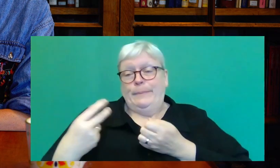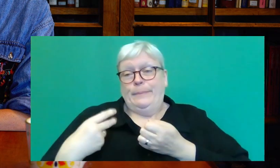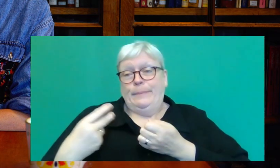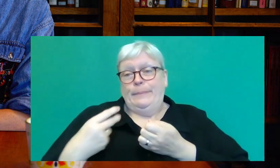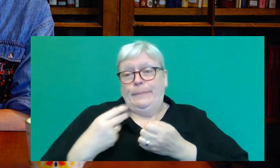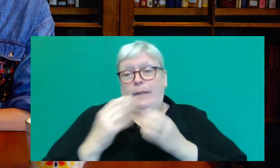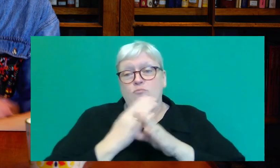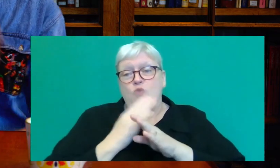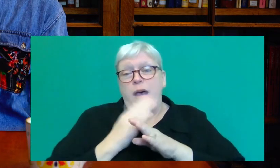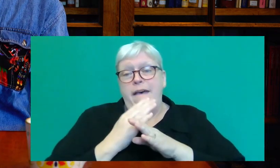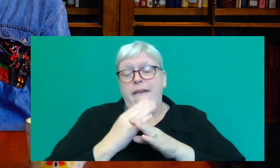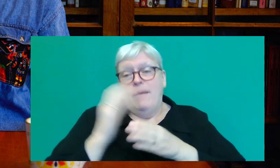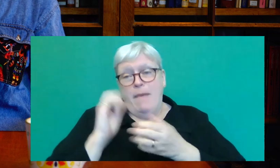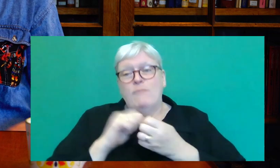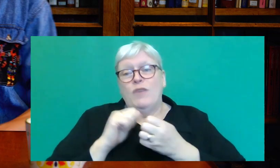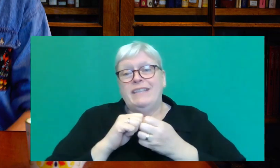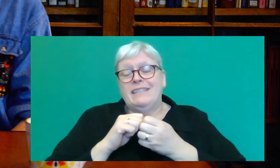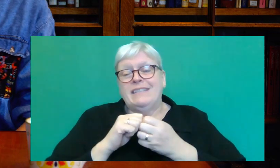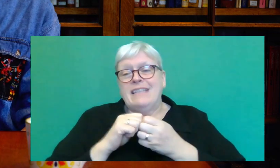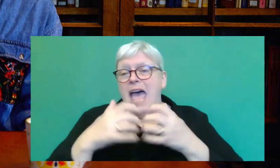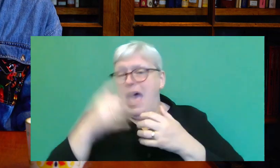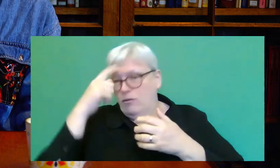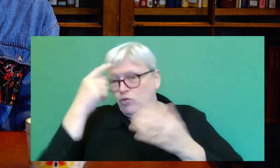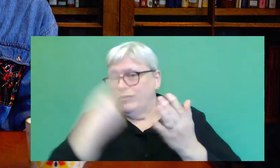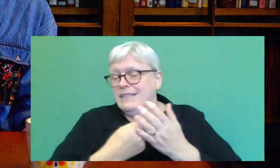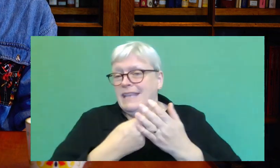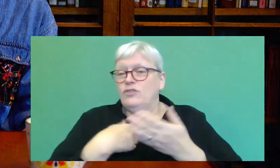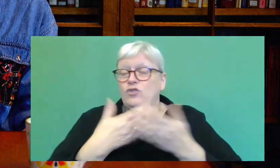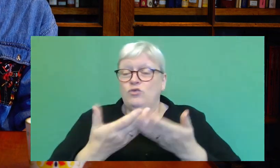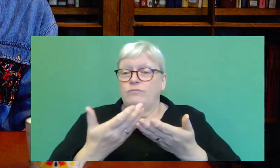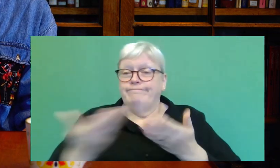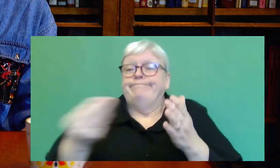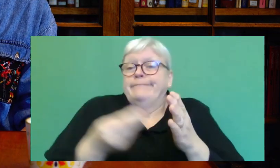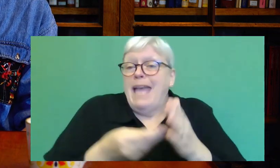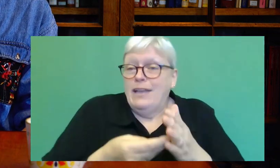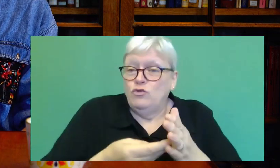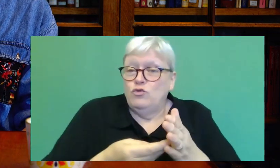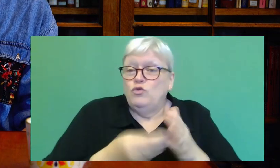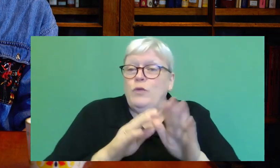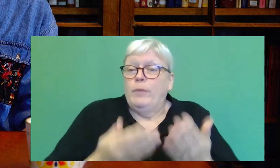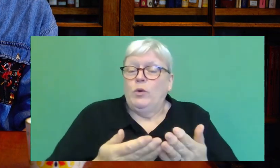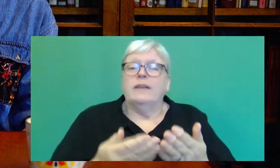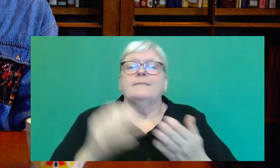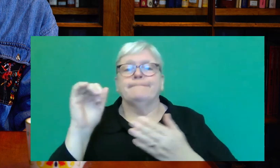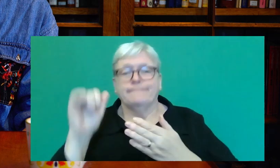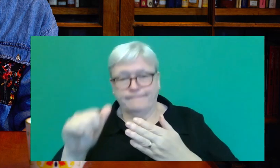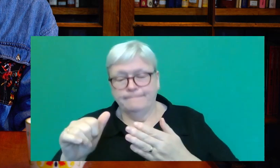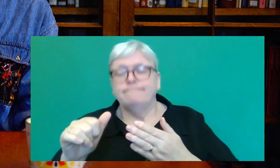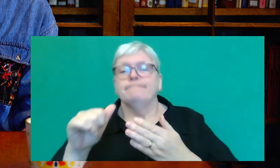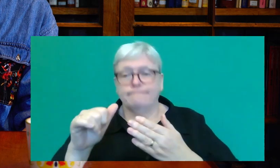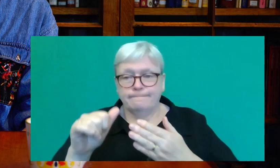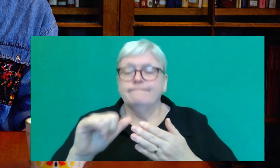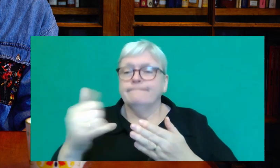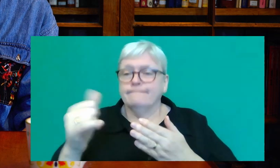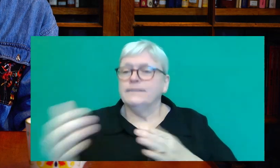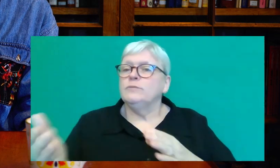how you decided what would go in the book and what you would keep for yourself. Yeah, I guess maybe an earlier incarnation of this